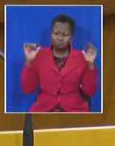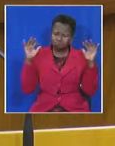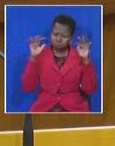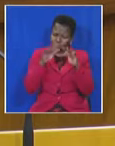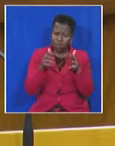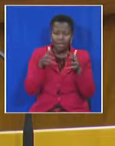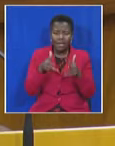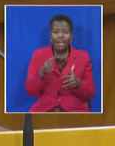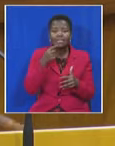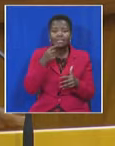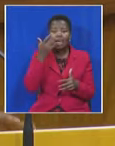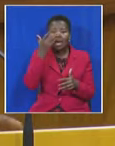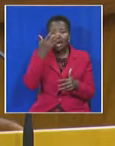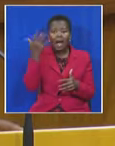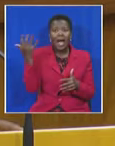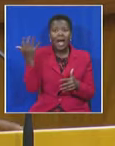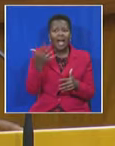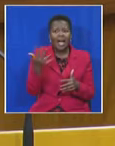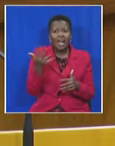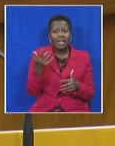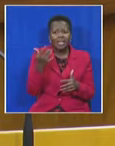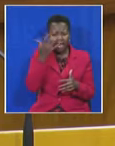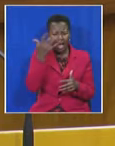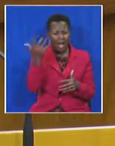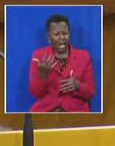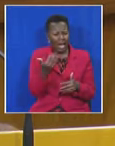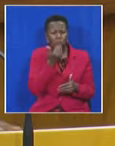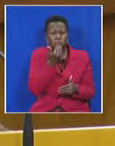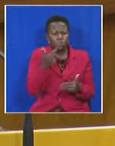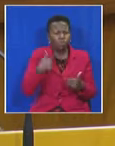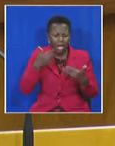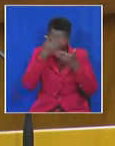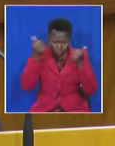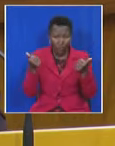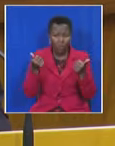today called colored. I don't know who colored who.